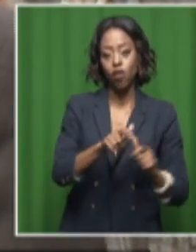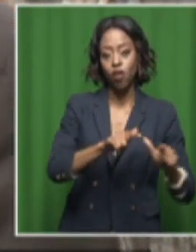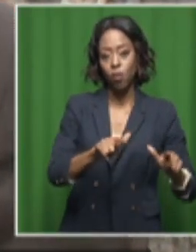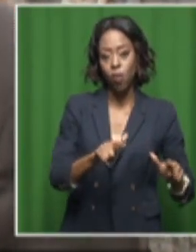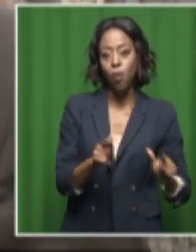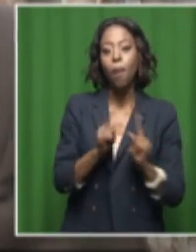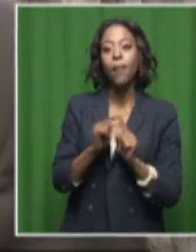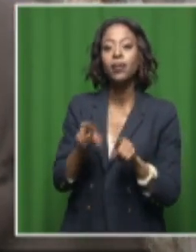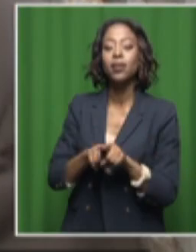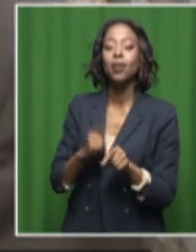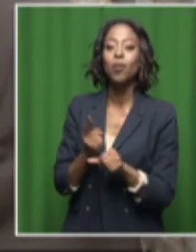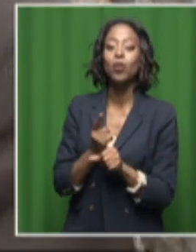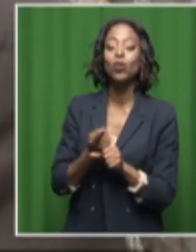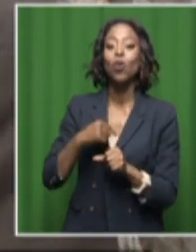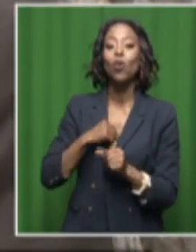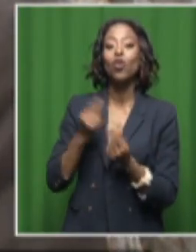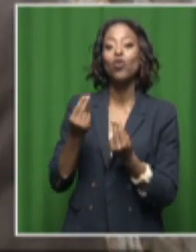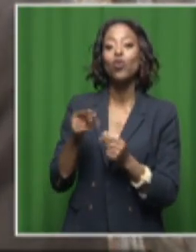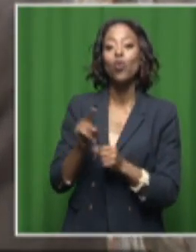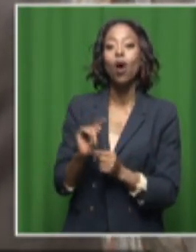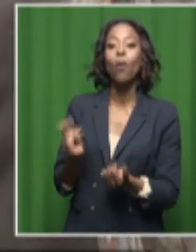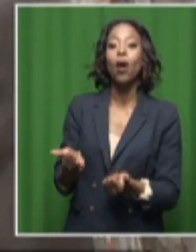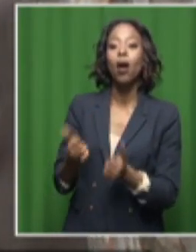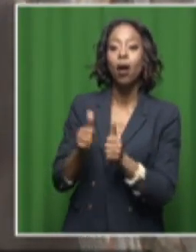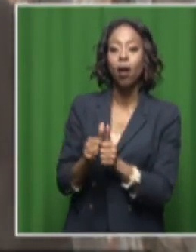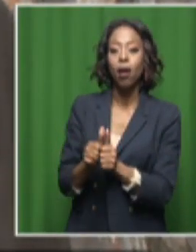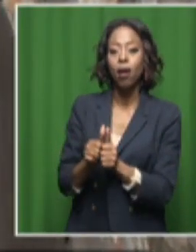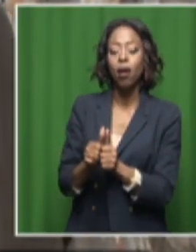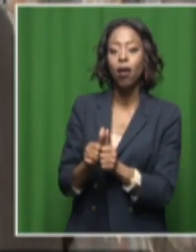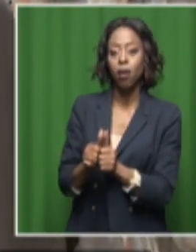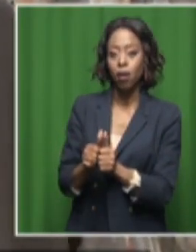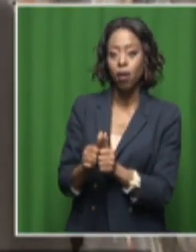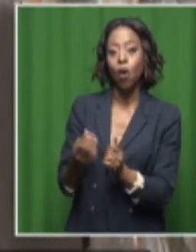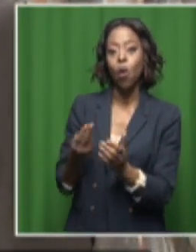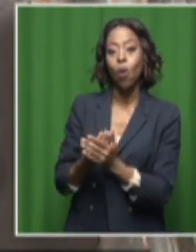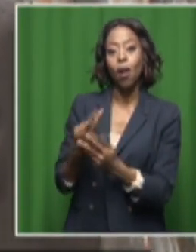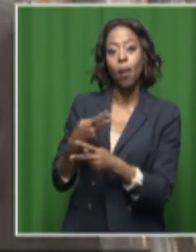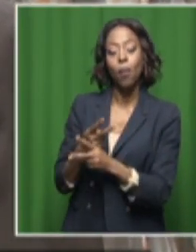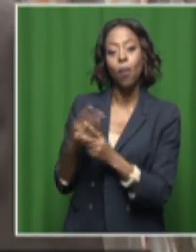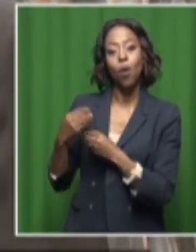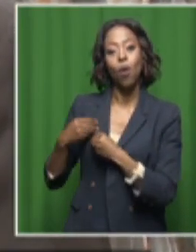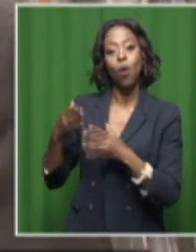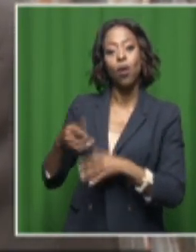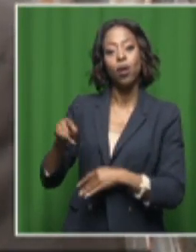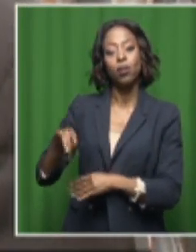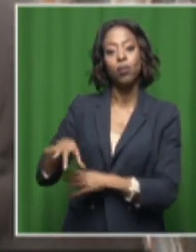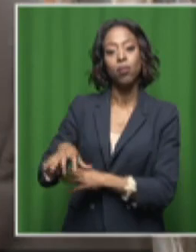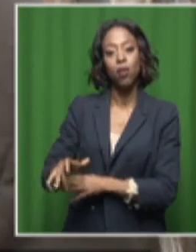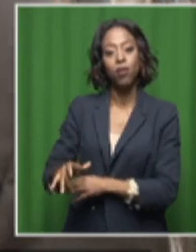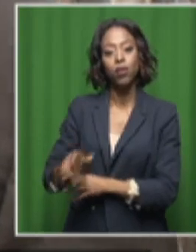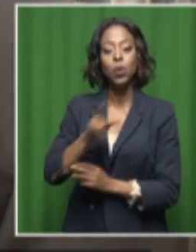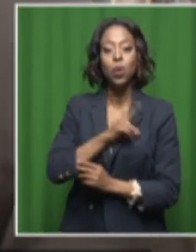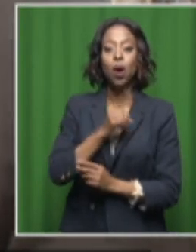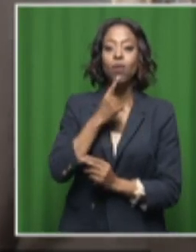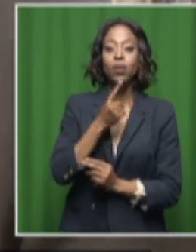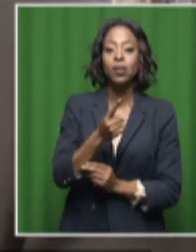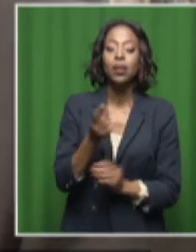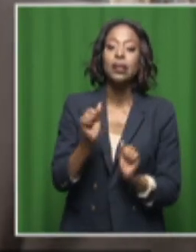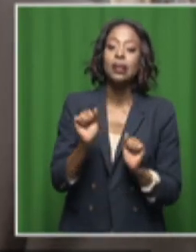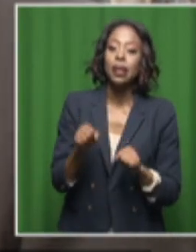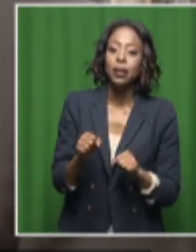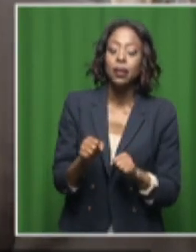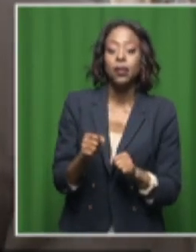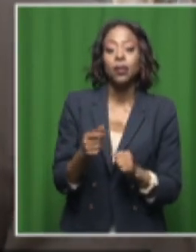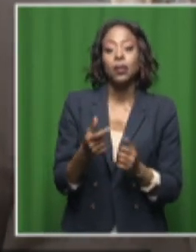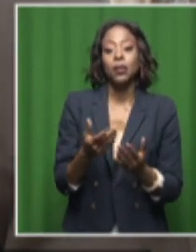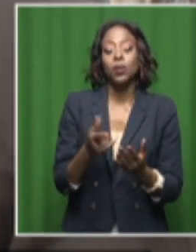Limpopo. But what we do is that we are in partnership with the product owners in our province to say to them, number one, let's be